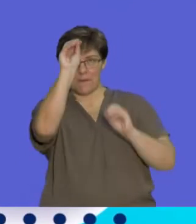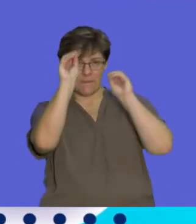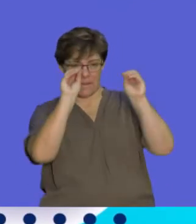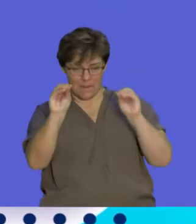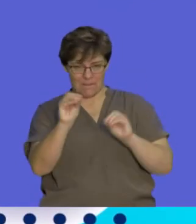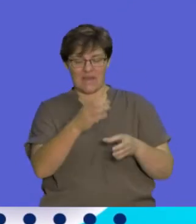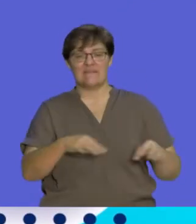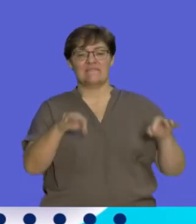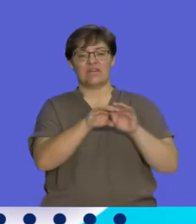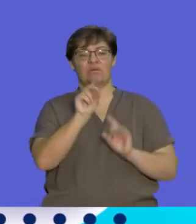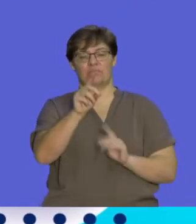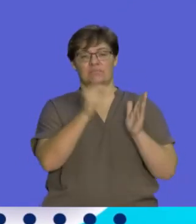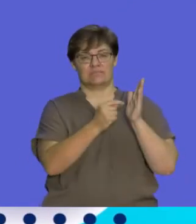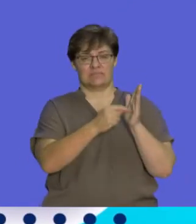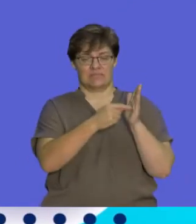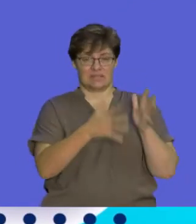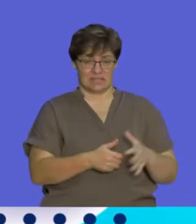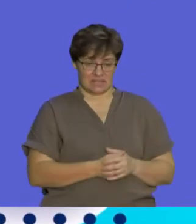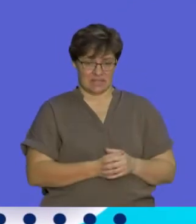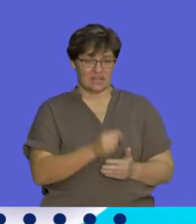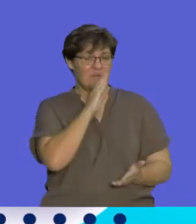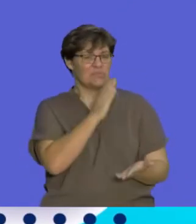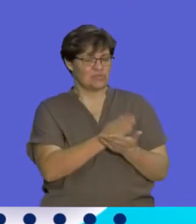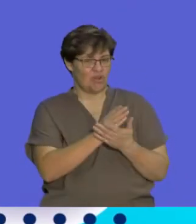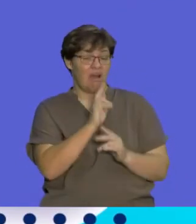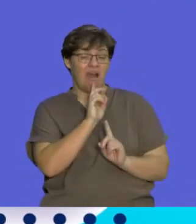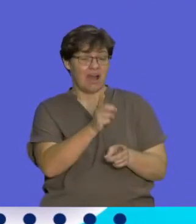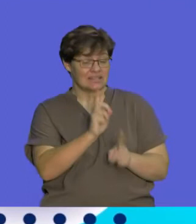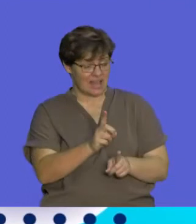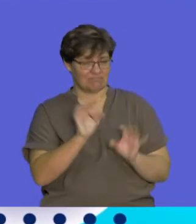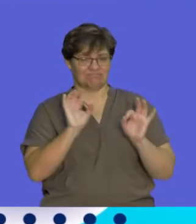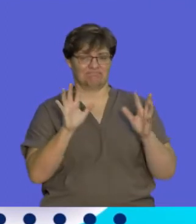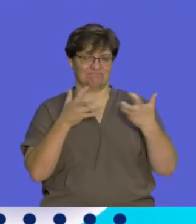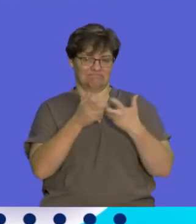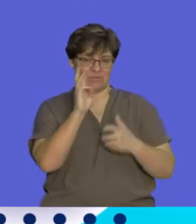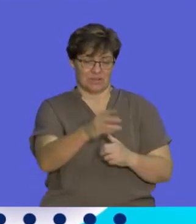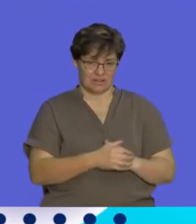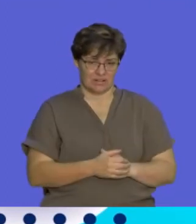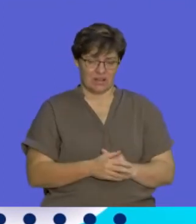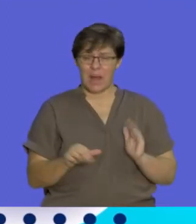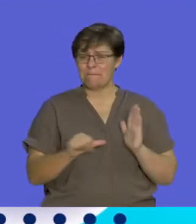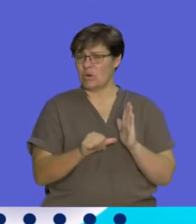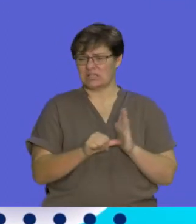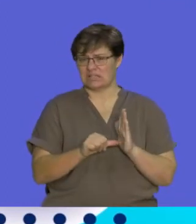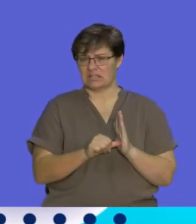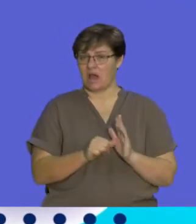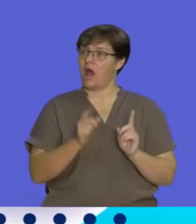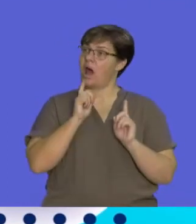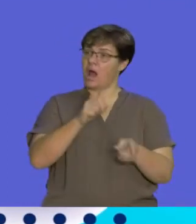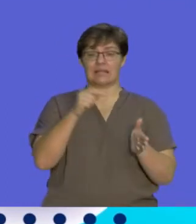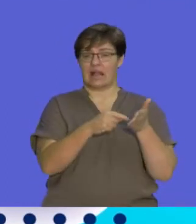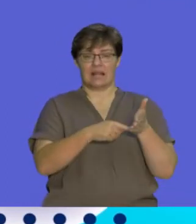the calculator, and I'm sure you'll get the right answer. The most important thing is not really getting the answer on the calculator,